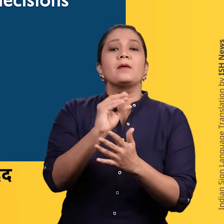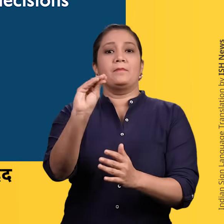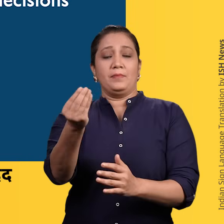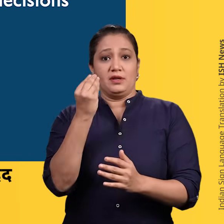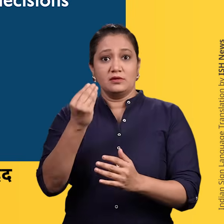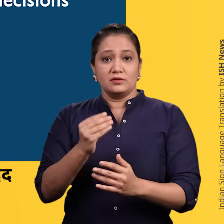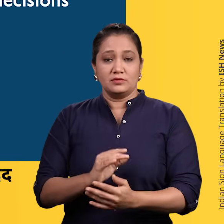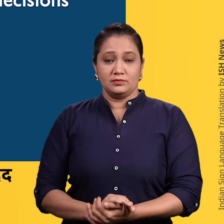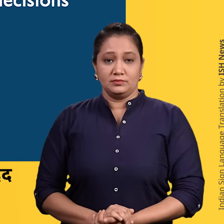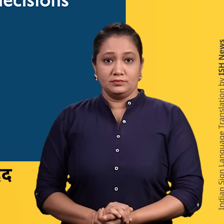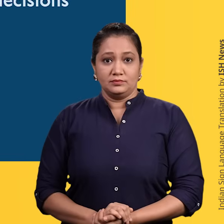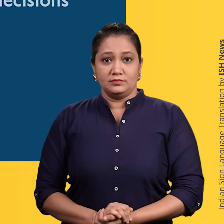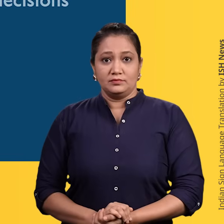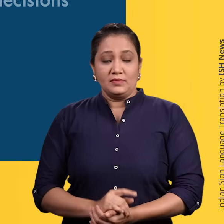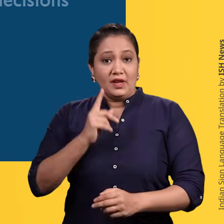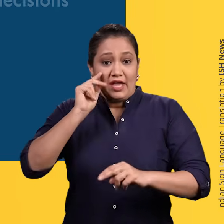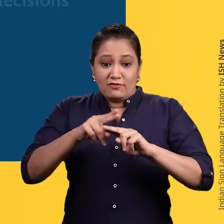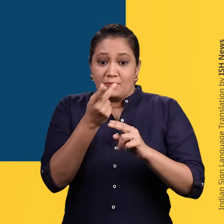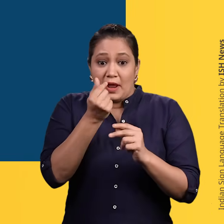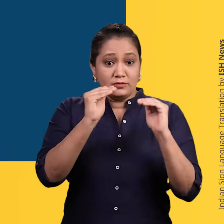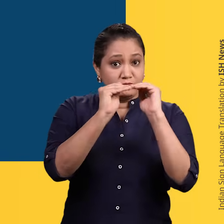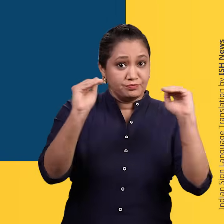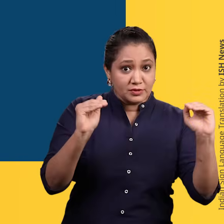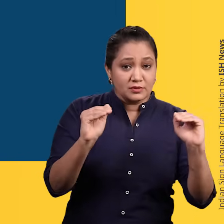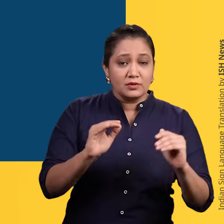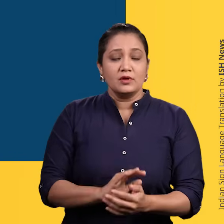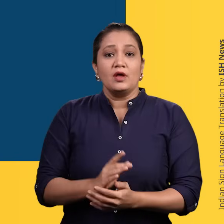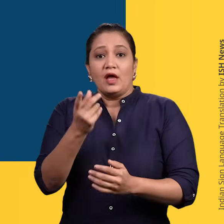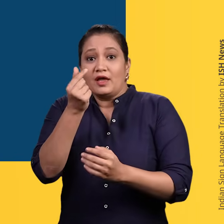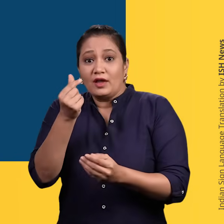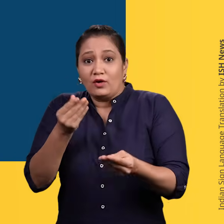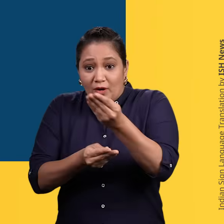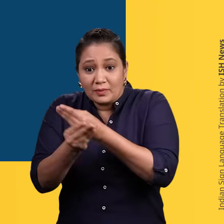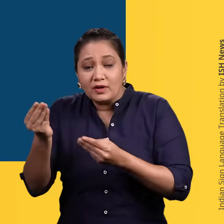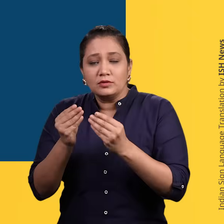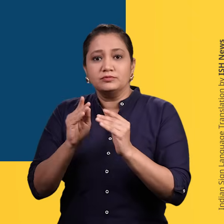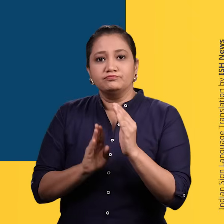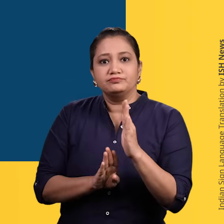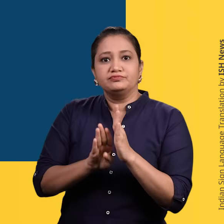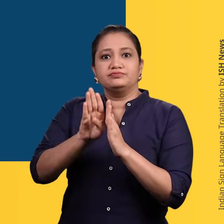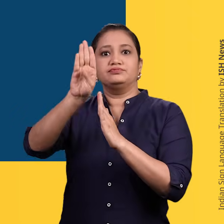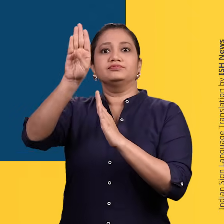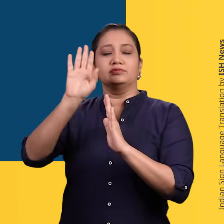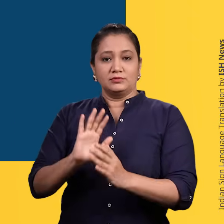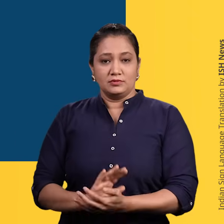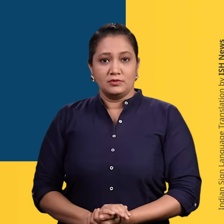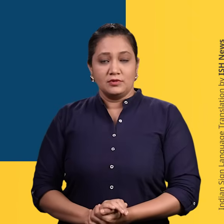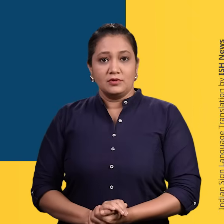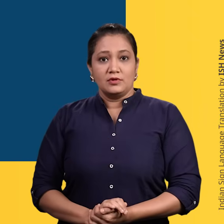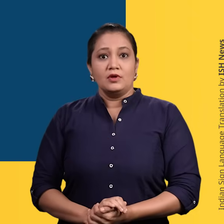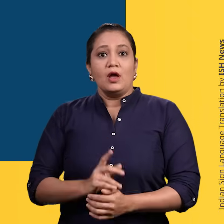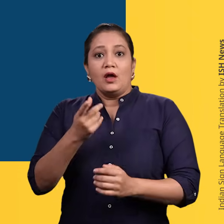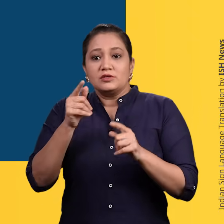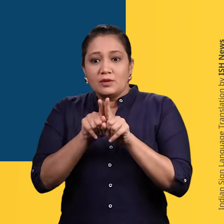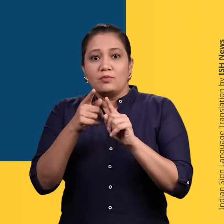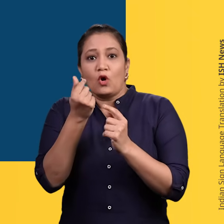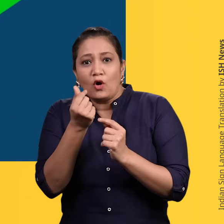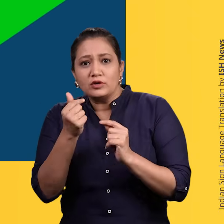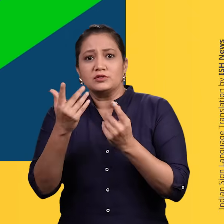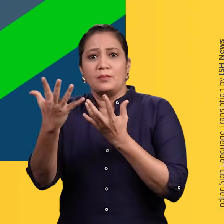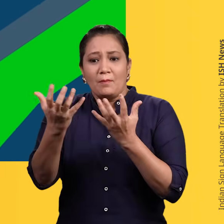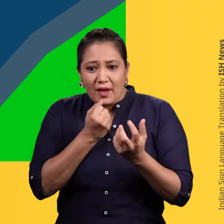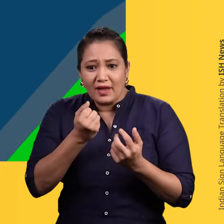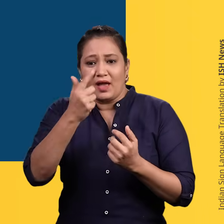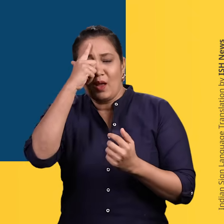and spending decisions. With stable prices, the economic output increases, and